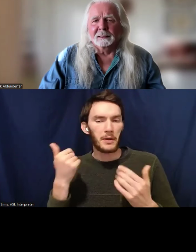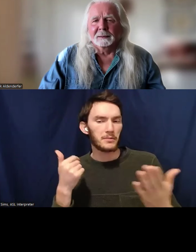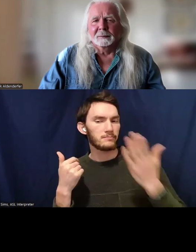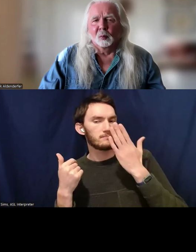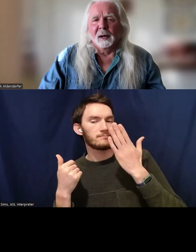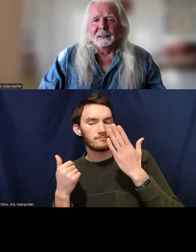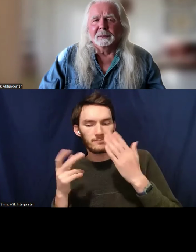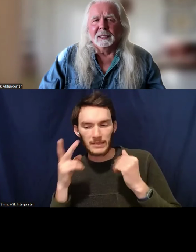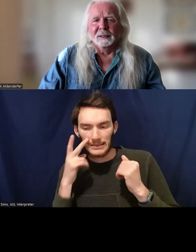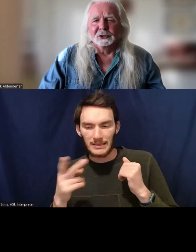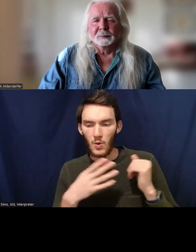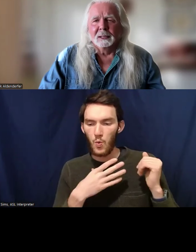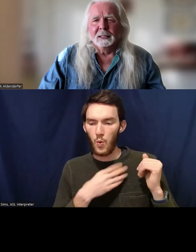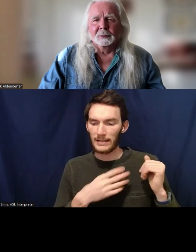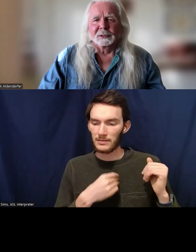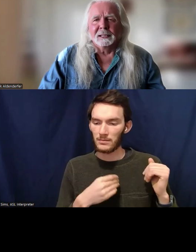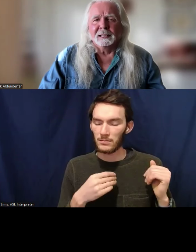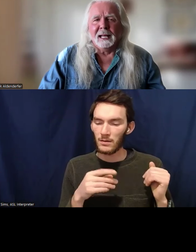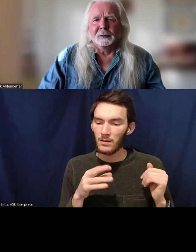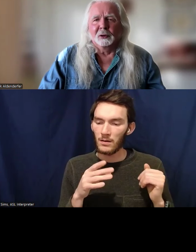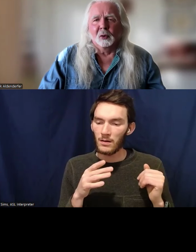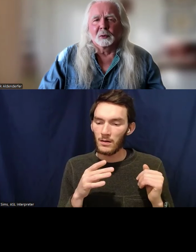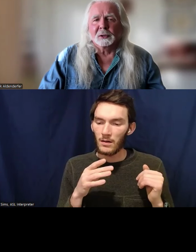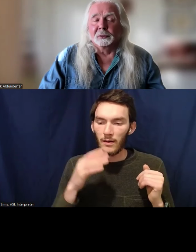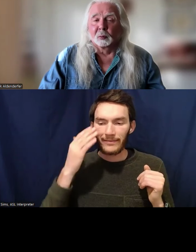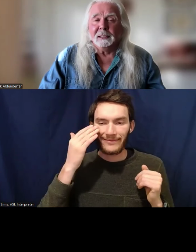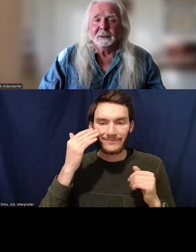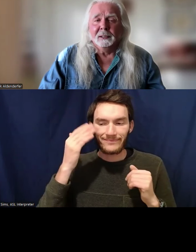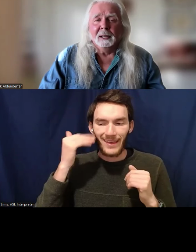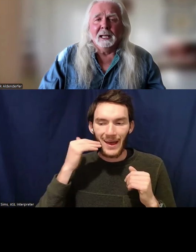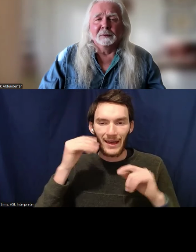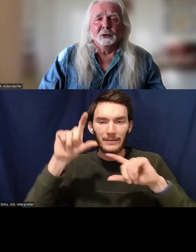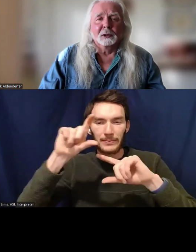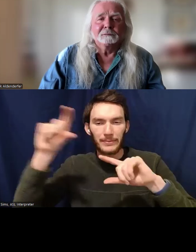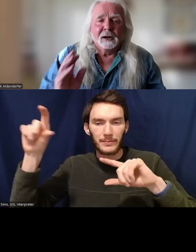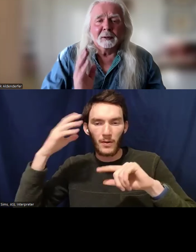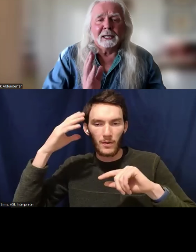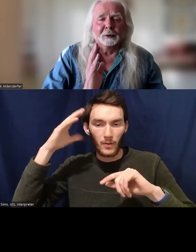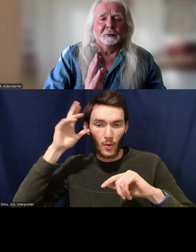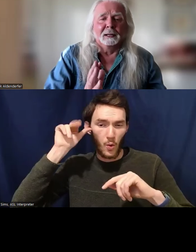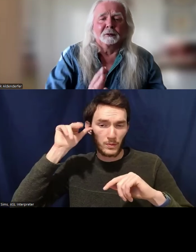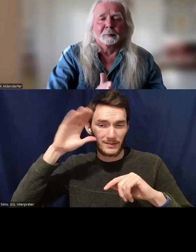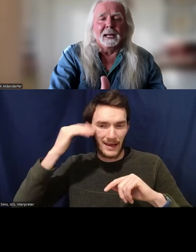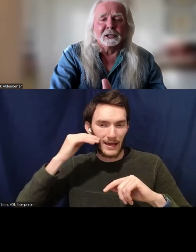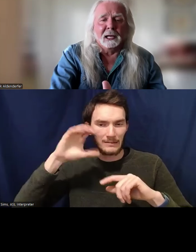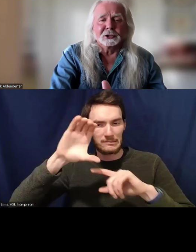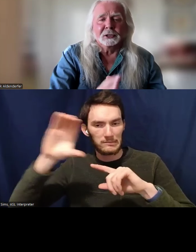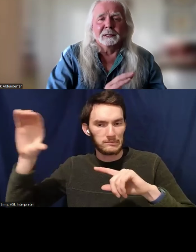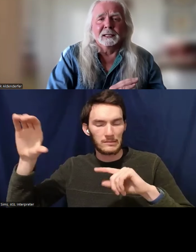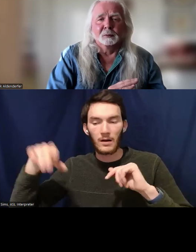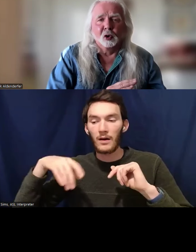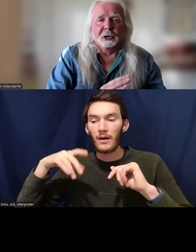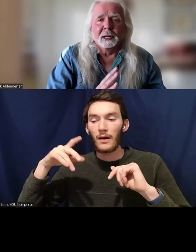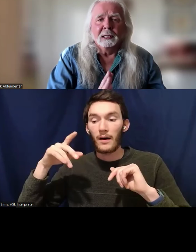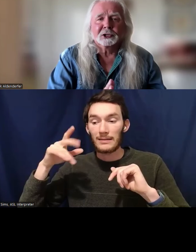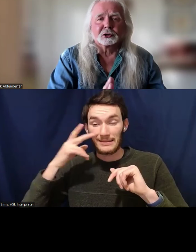that white image. You'll see the head of the horse on the right. And if you look very carefully from that notch in